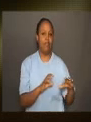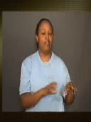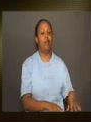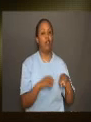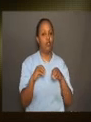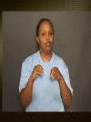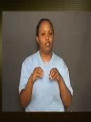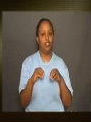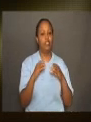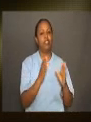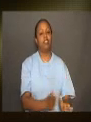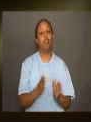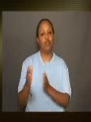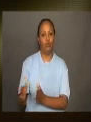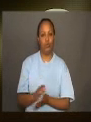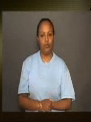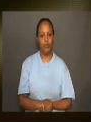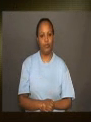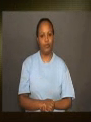Students, let's get ready.